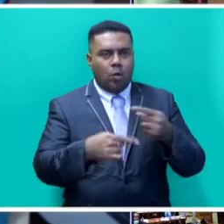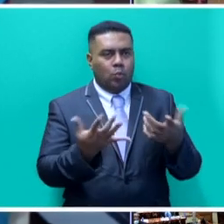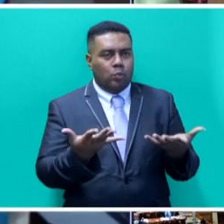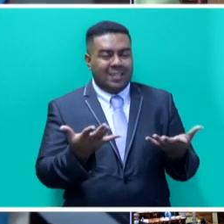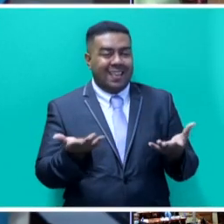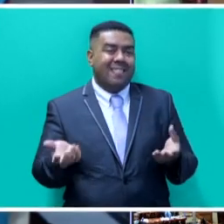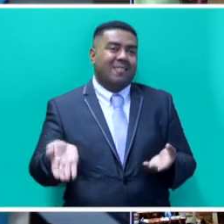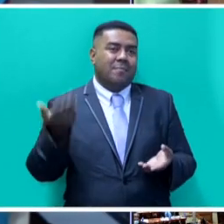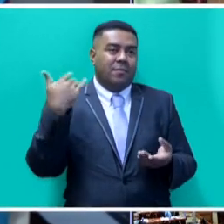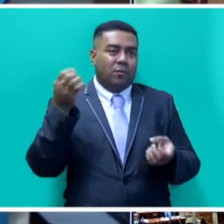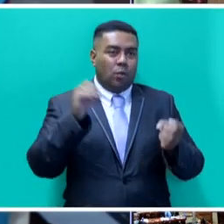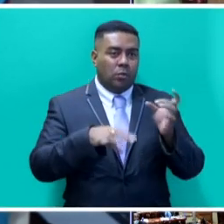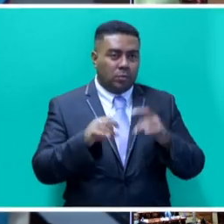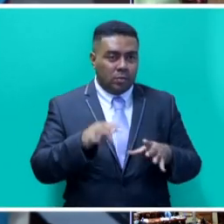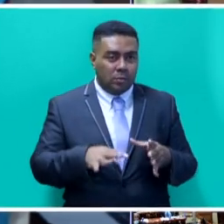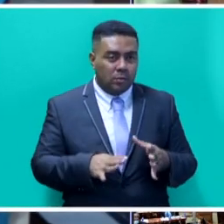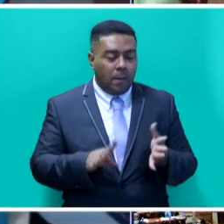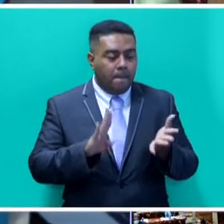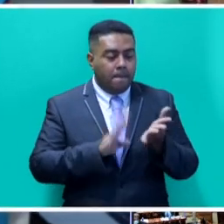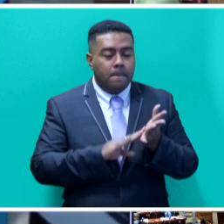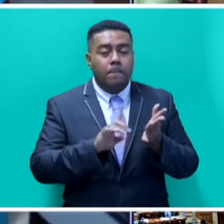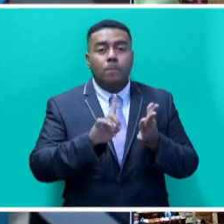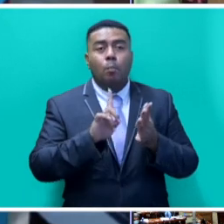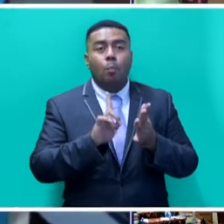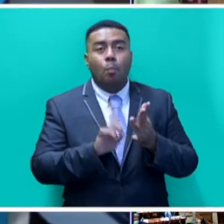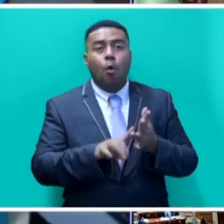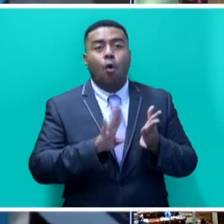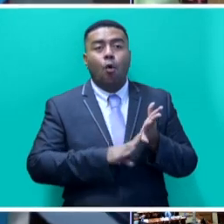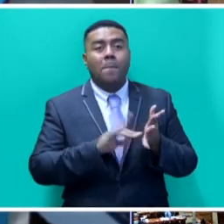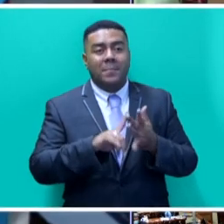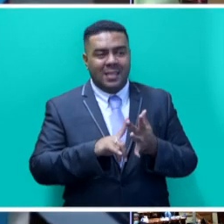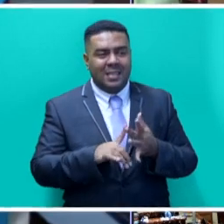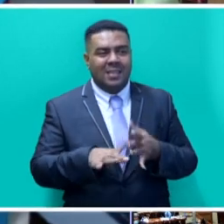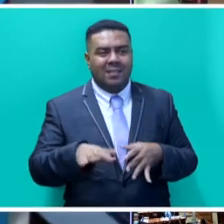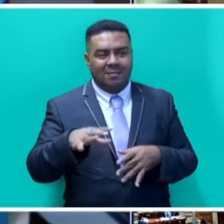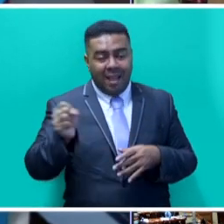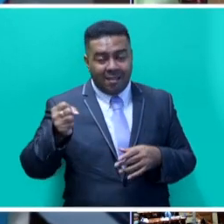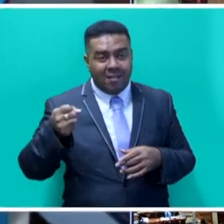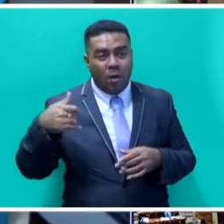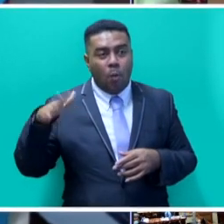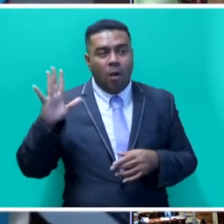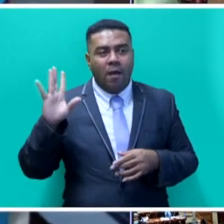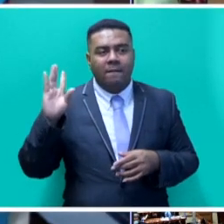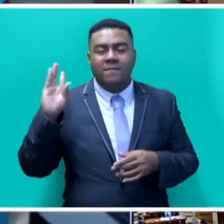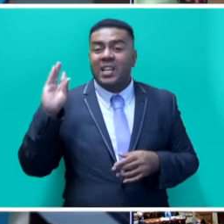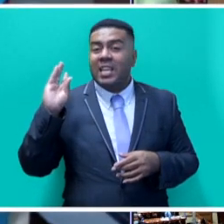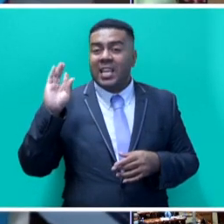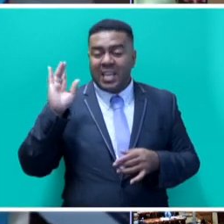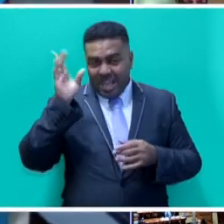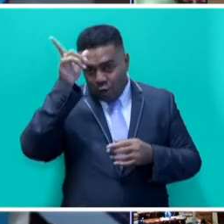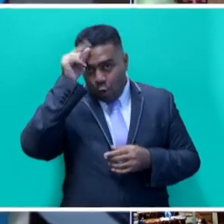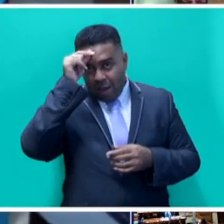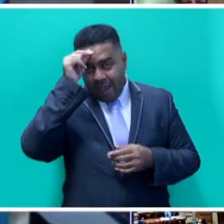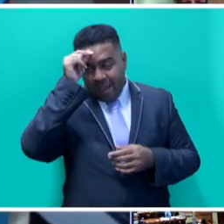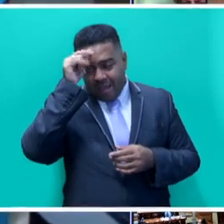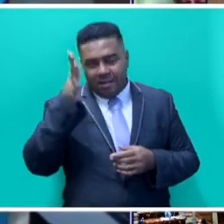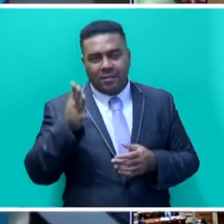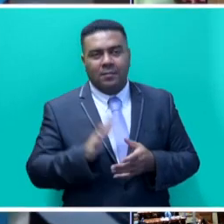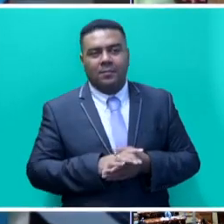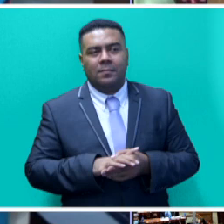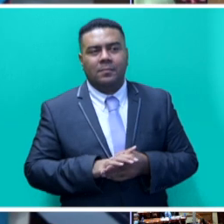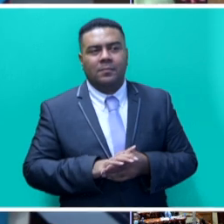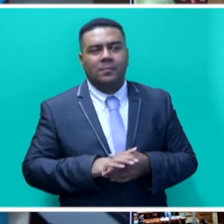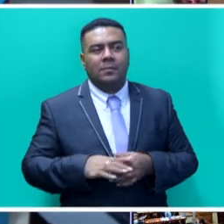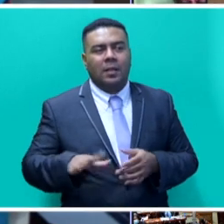constitution, Momi and Danarau got taken away of Itaukei ownership land. Ownership.